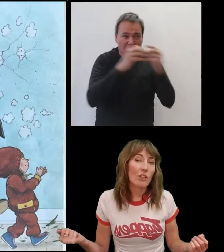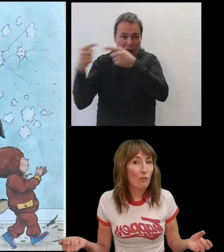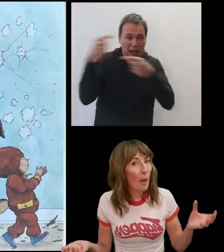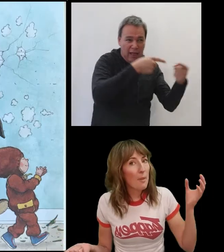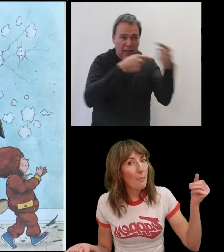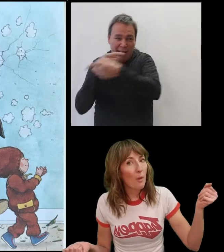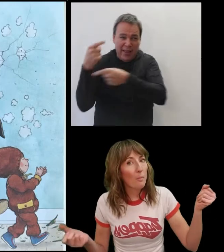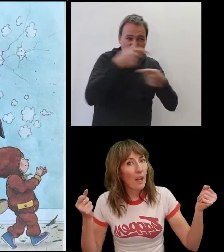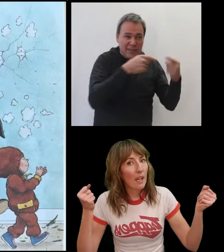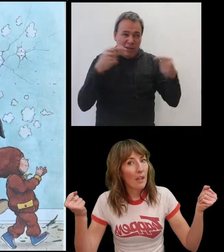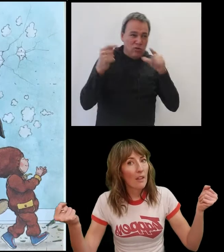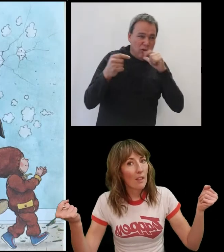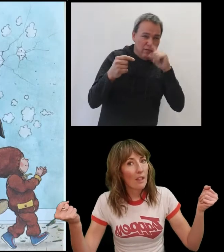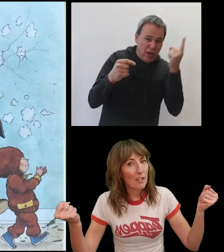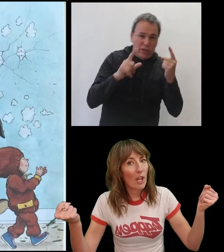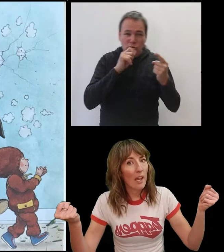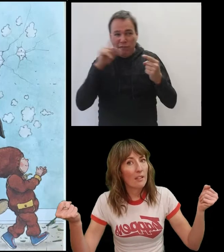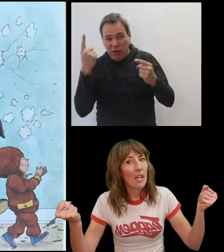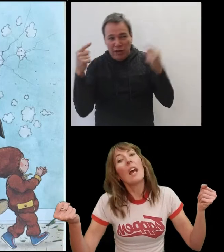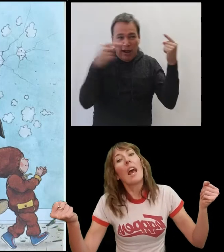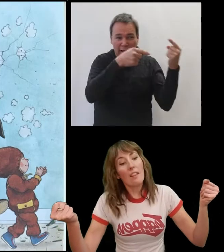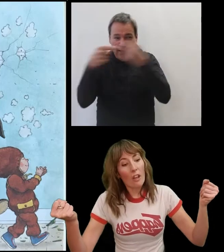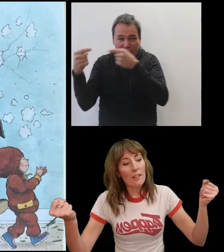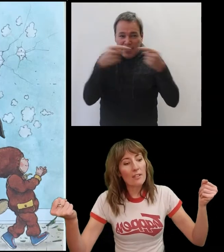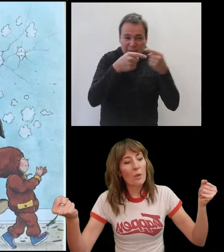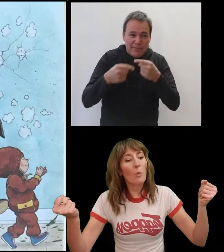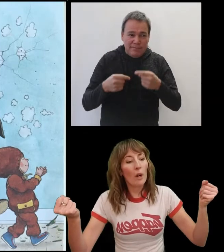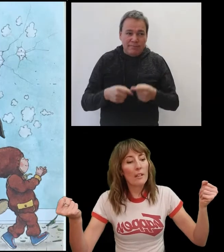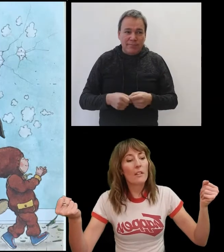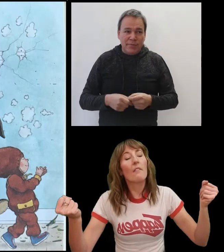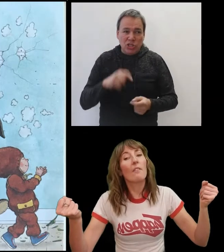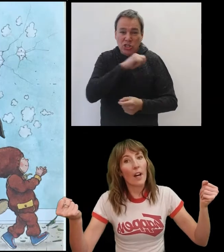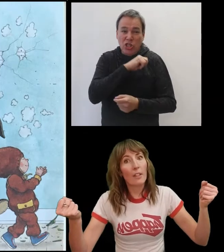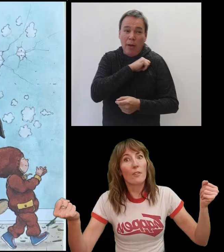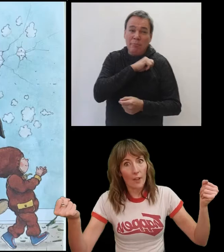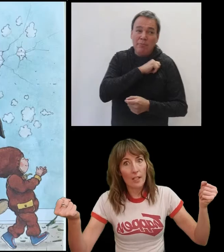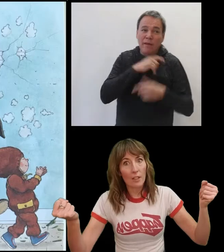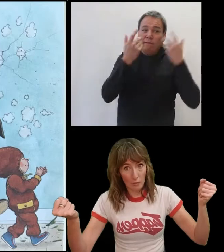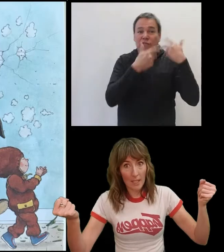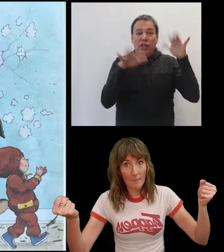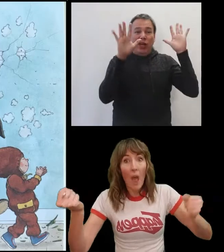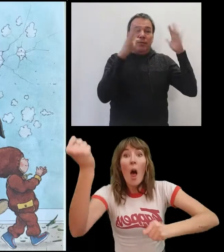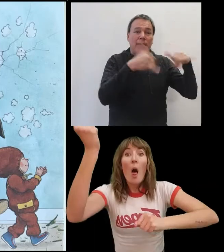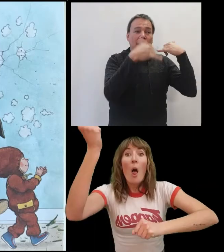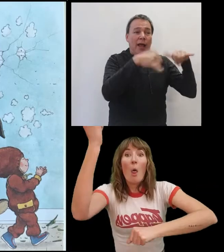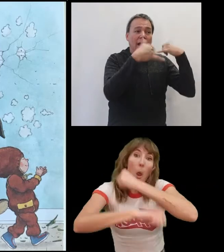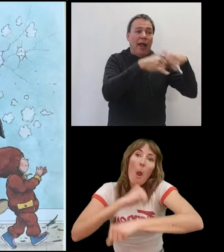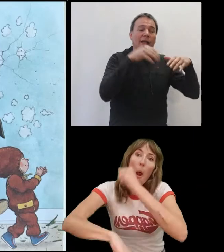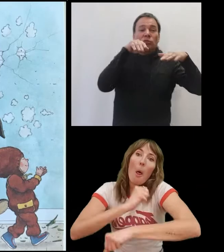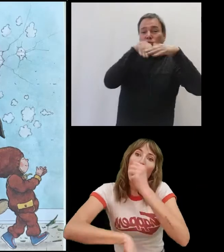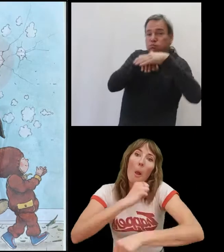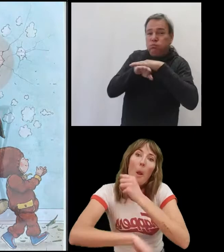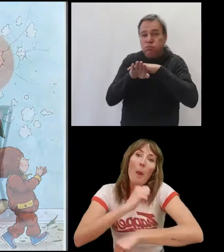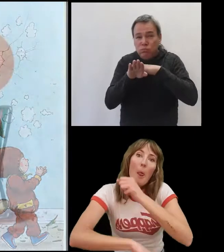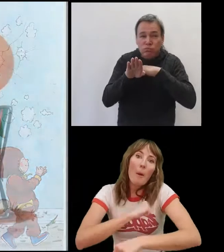So he just grabbed them both by each hand, and they got into one final fight. You ready?